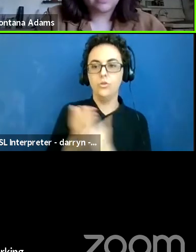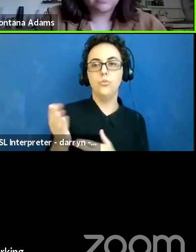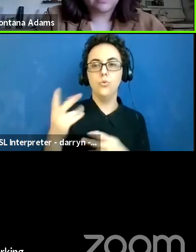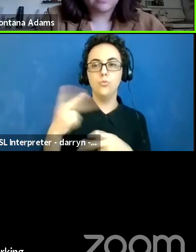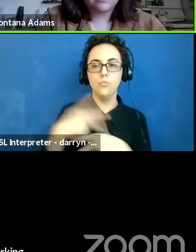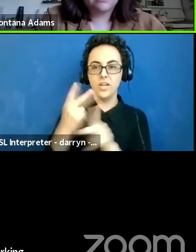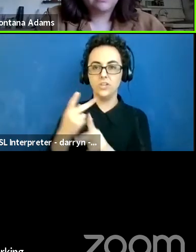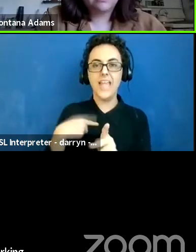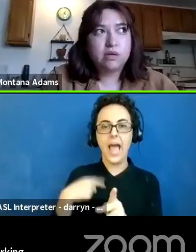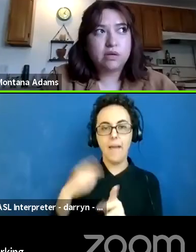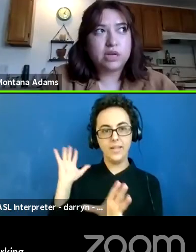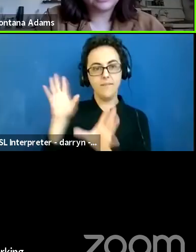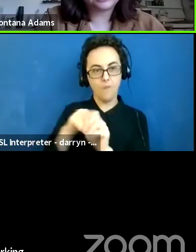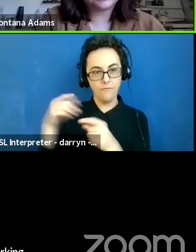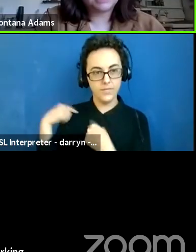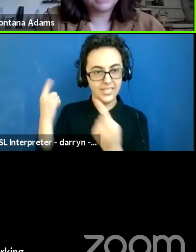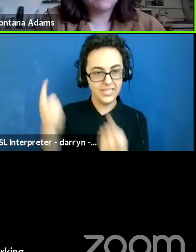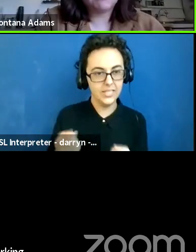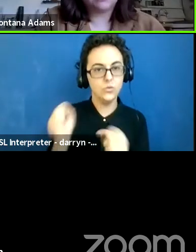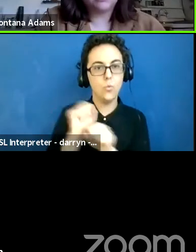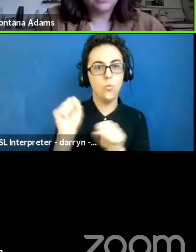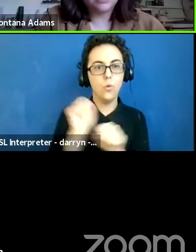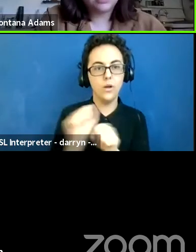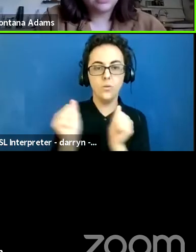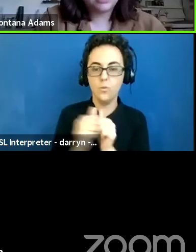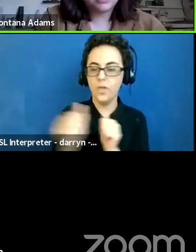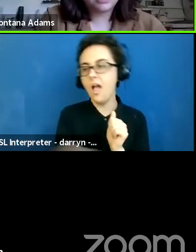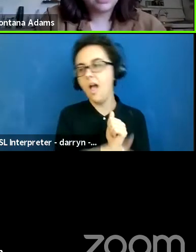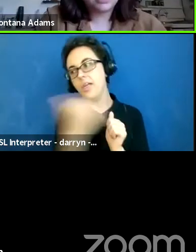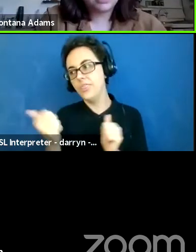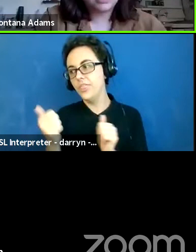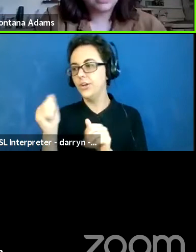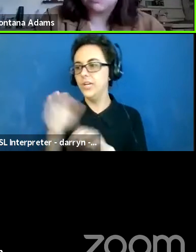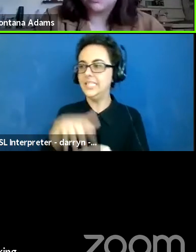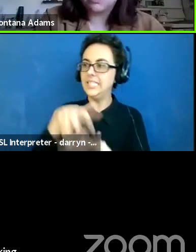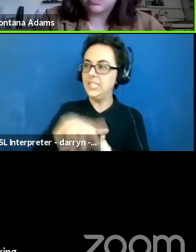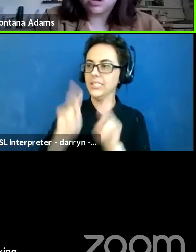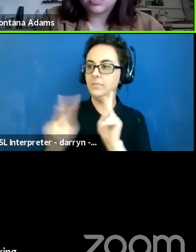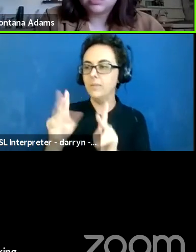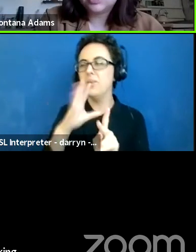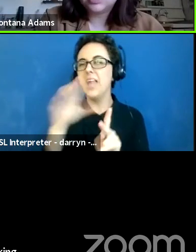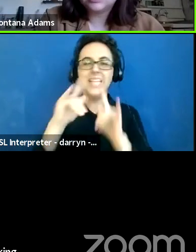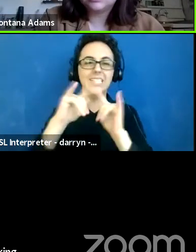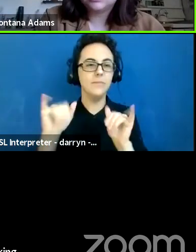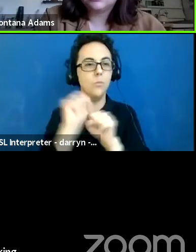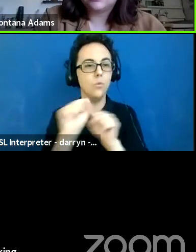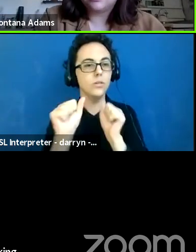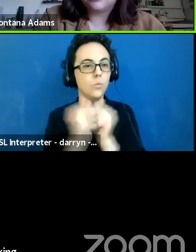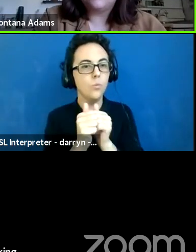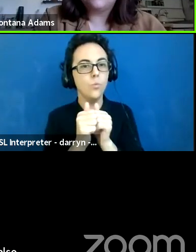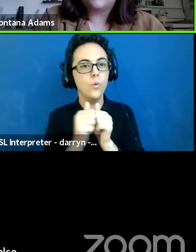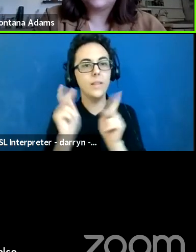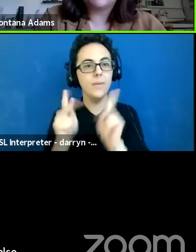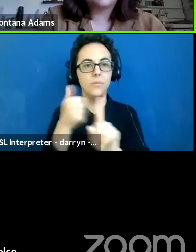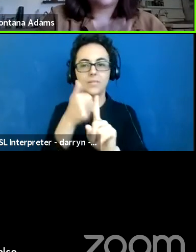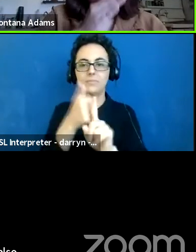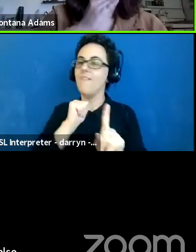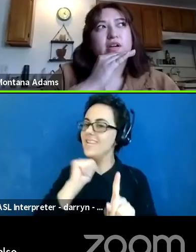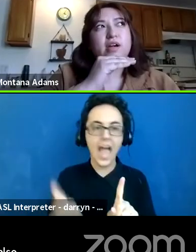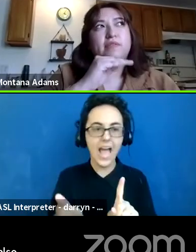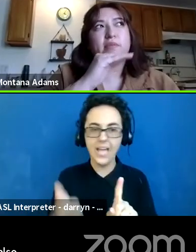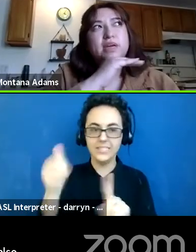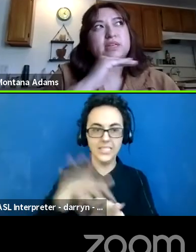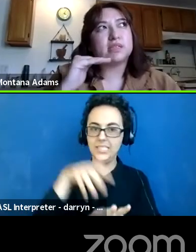with other Indigenous people and also working with people who are non-Indigenous, there's something